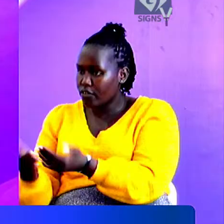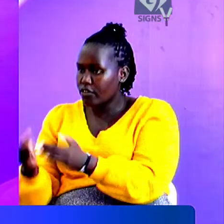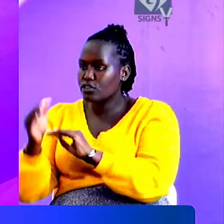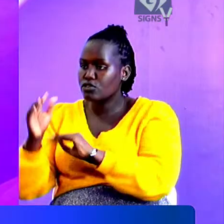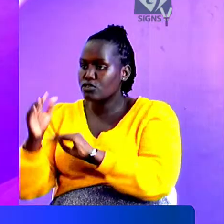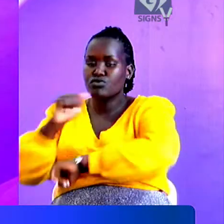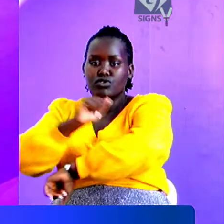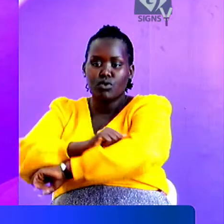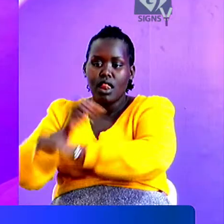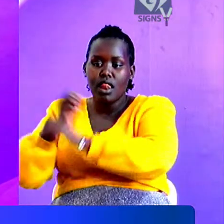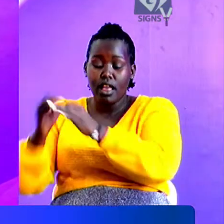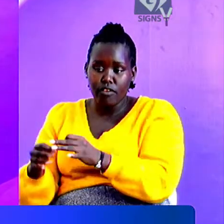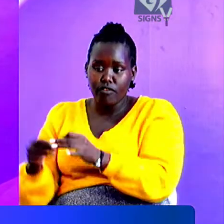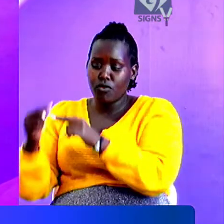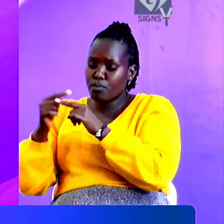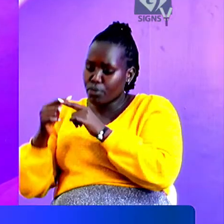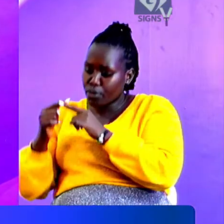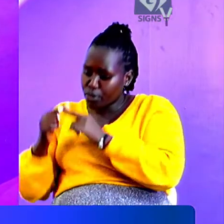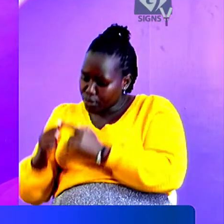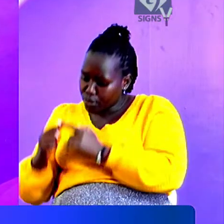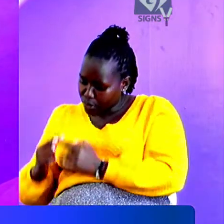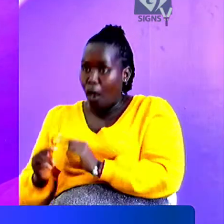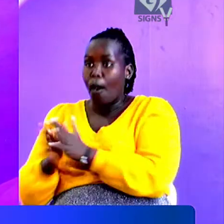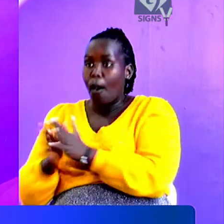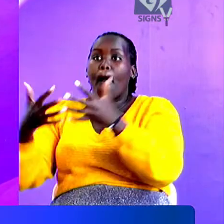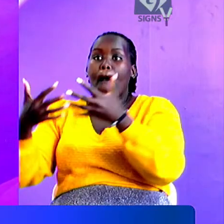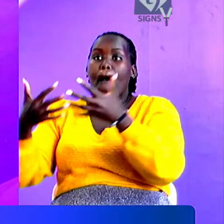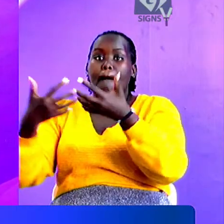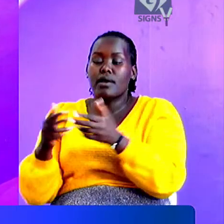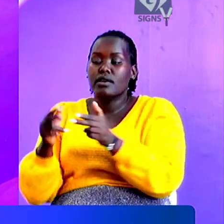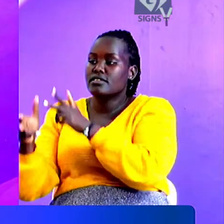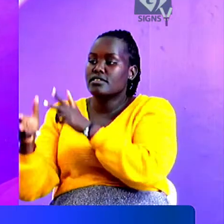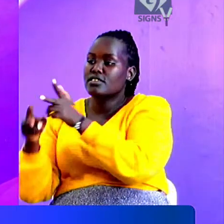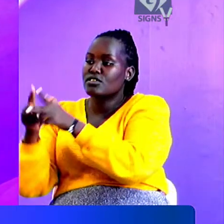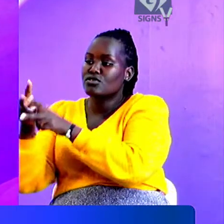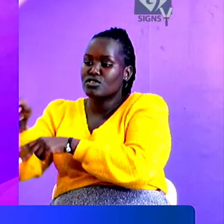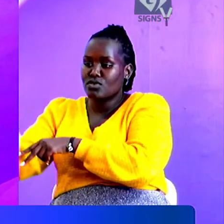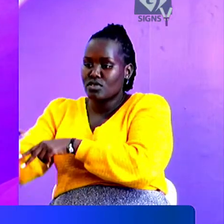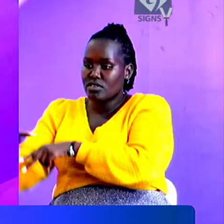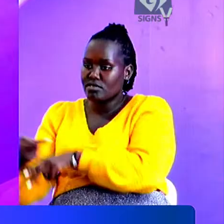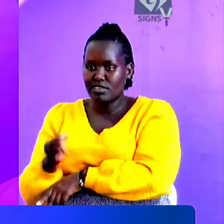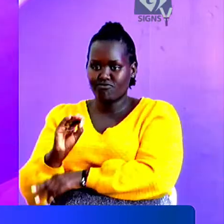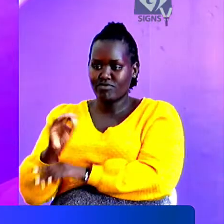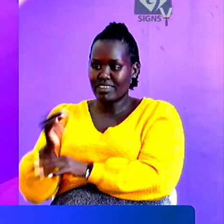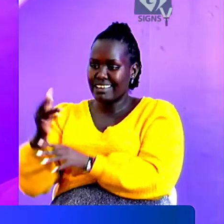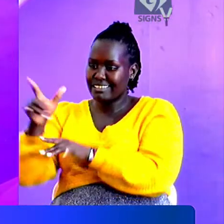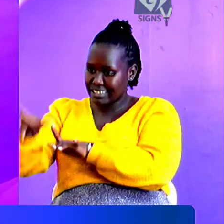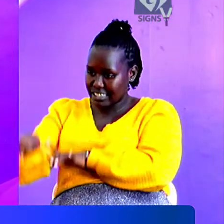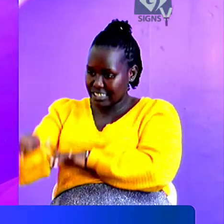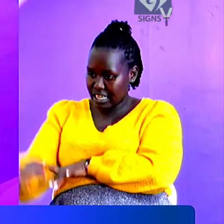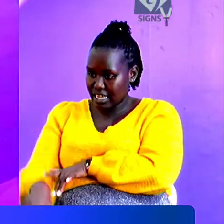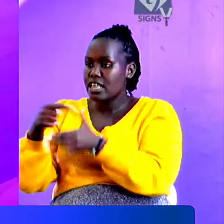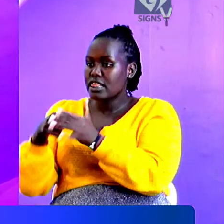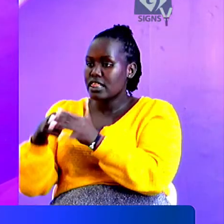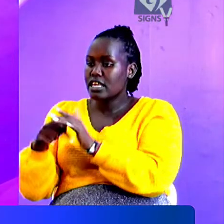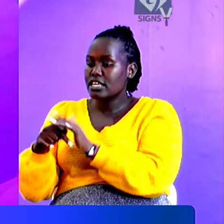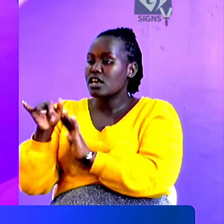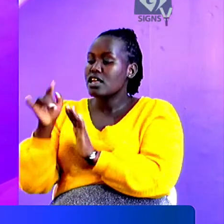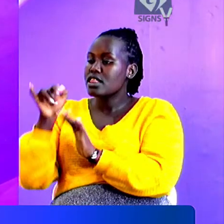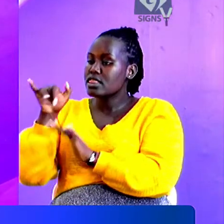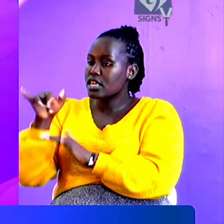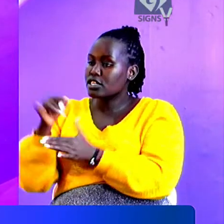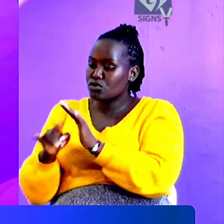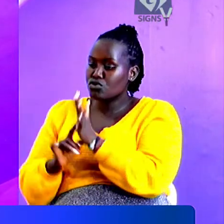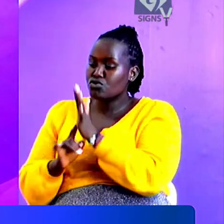you calculate, Yeah. it doesn't match the 22,000. It is less. Yeah. And that is what we are disclosing. Yeah. Which